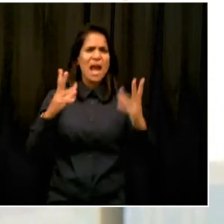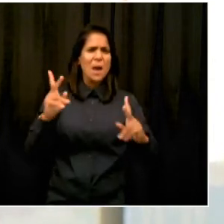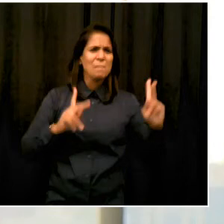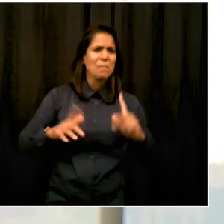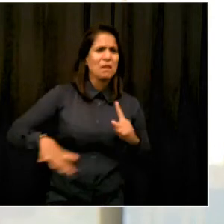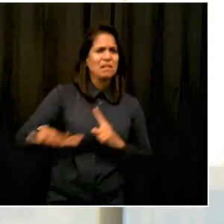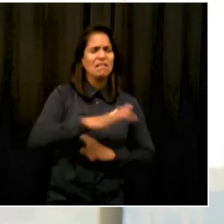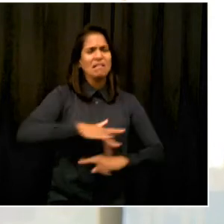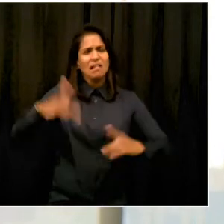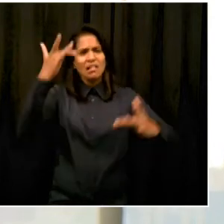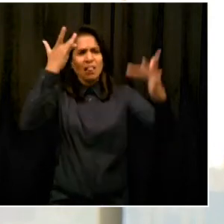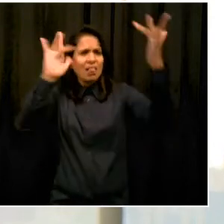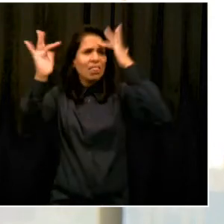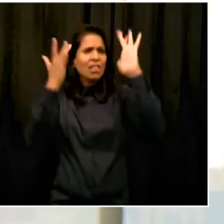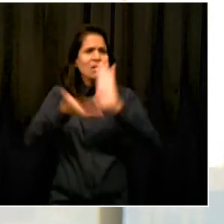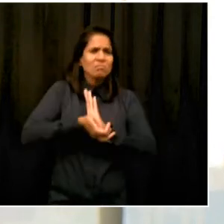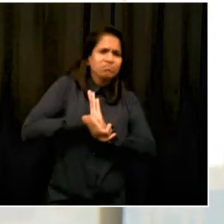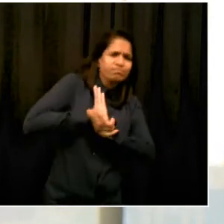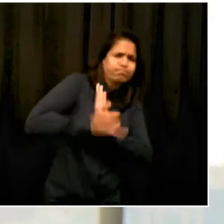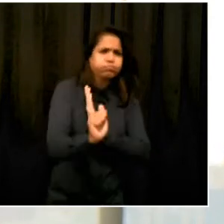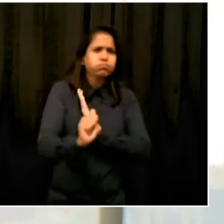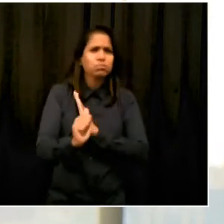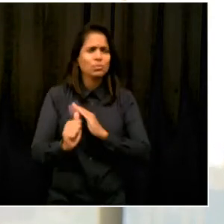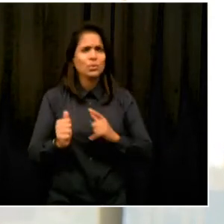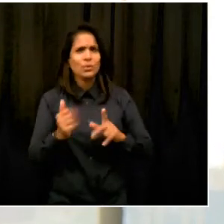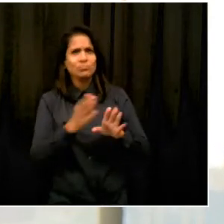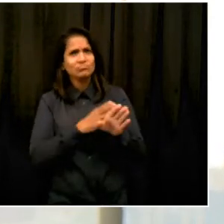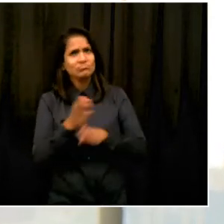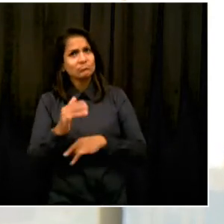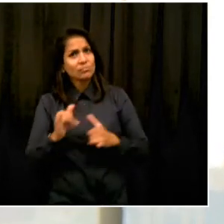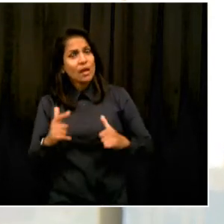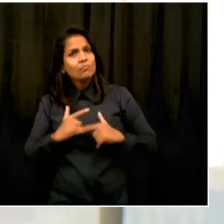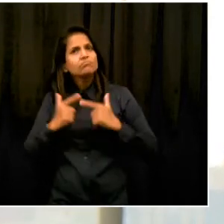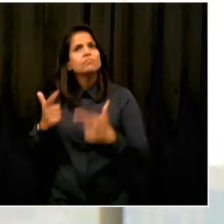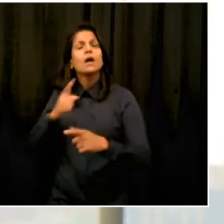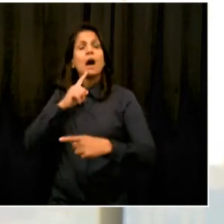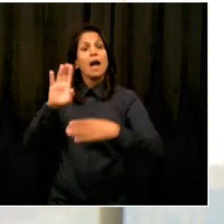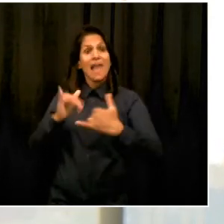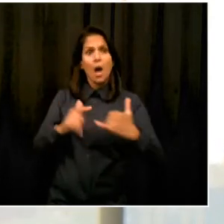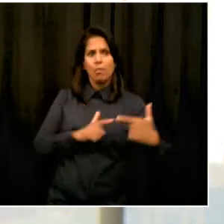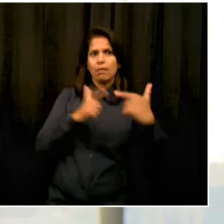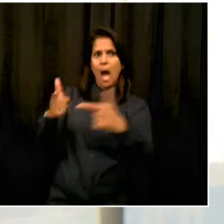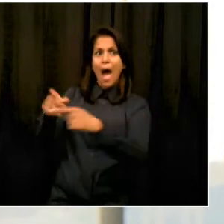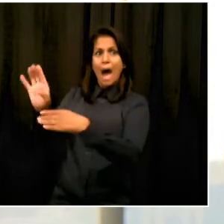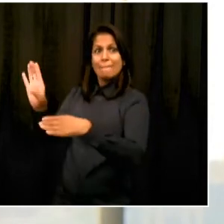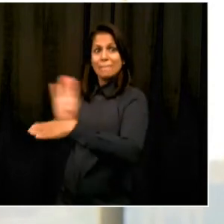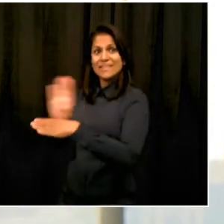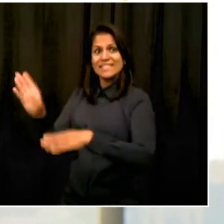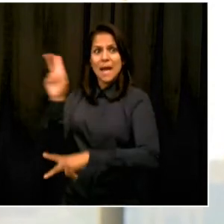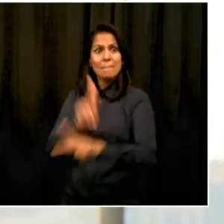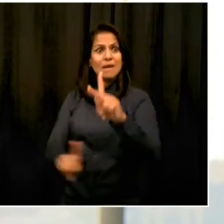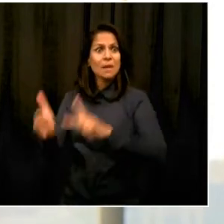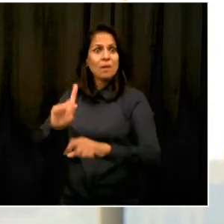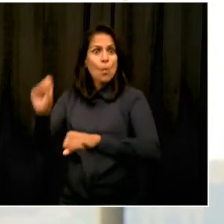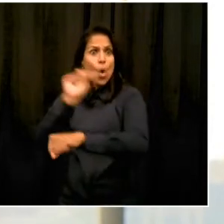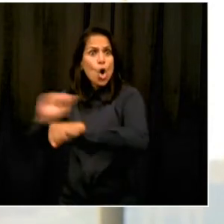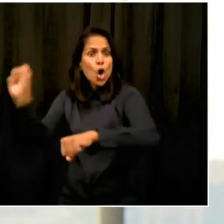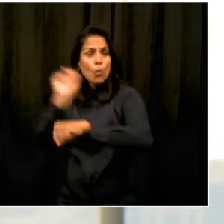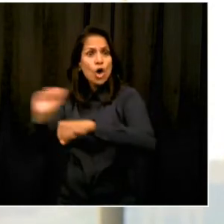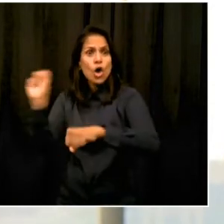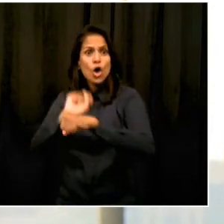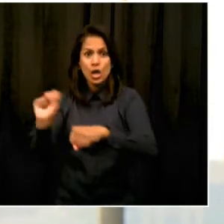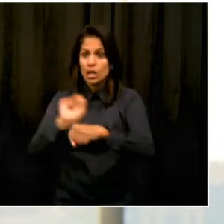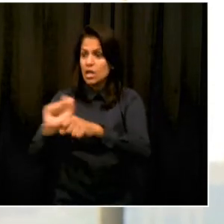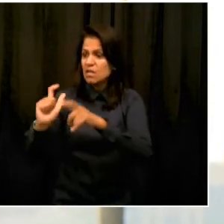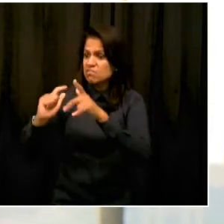so many industries that have been historically strong in this city, and there are some that have come up stronger in recent years, but